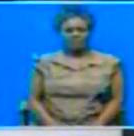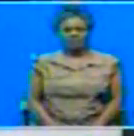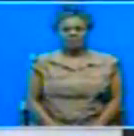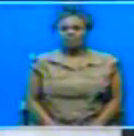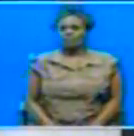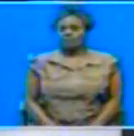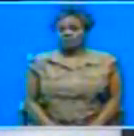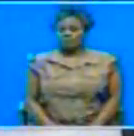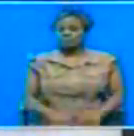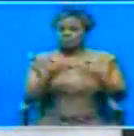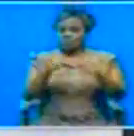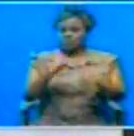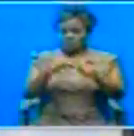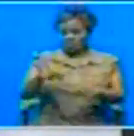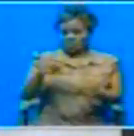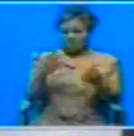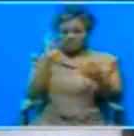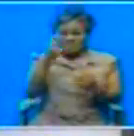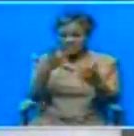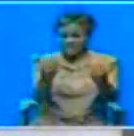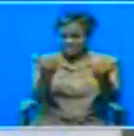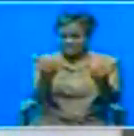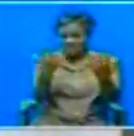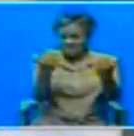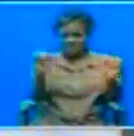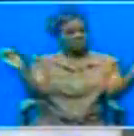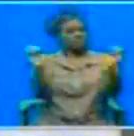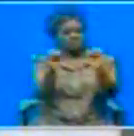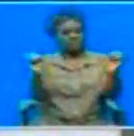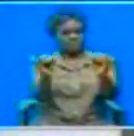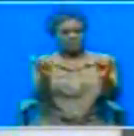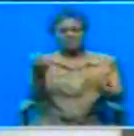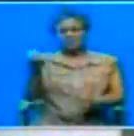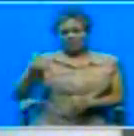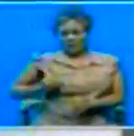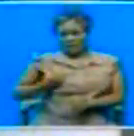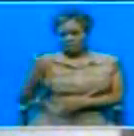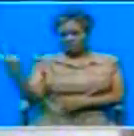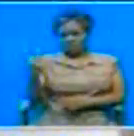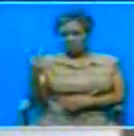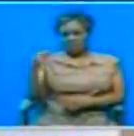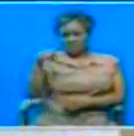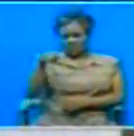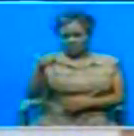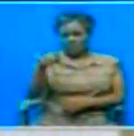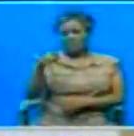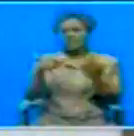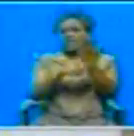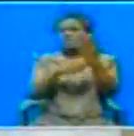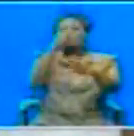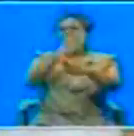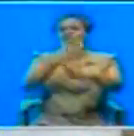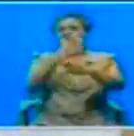It might look like an easy walk, but it's not. For Halima and Fatima, whose real identities we've